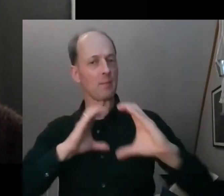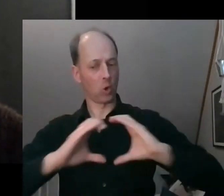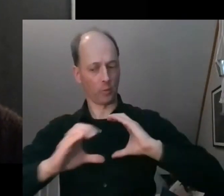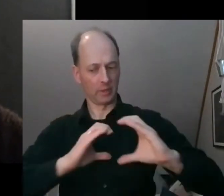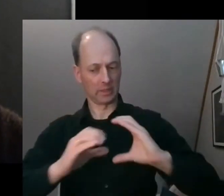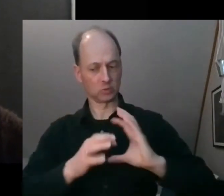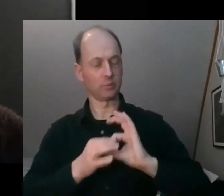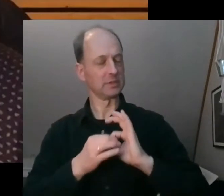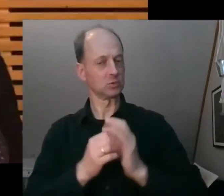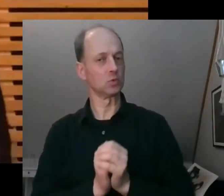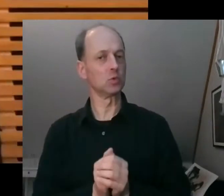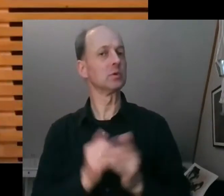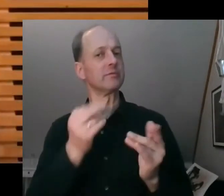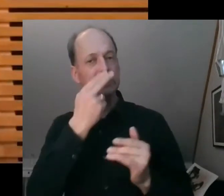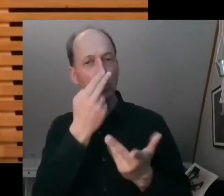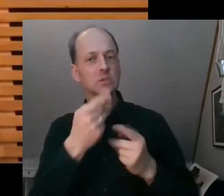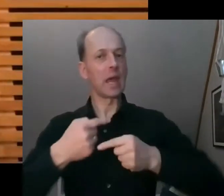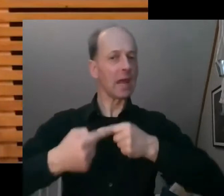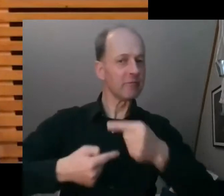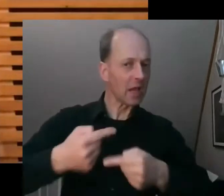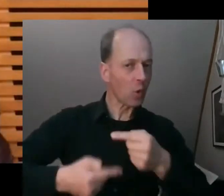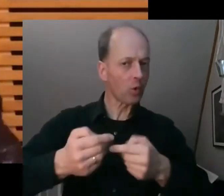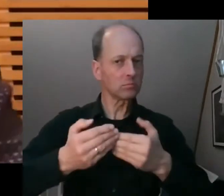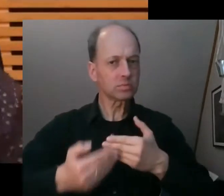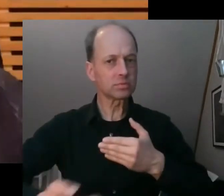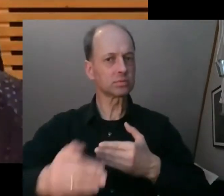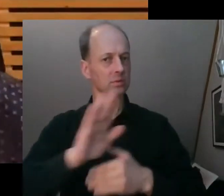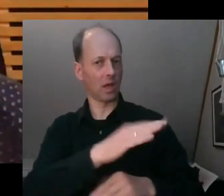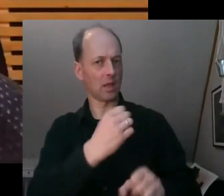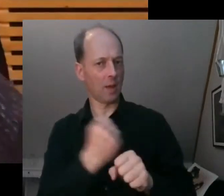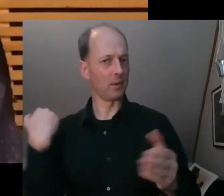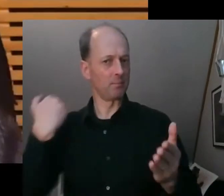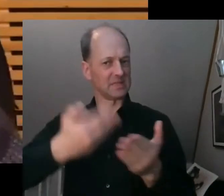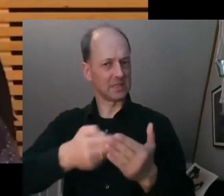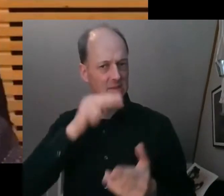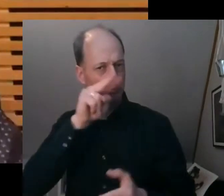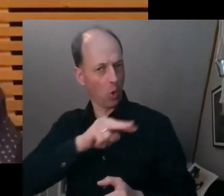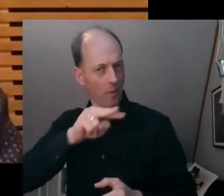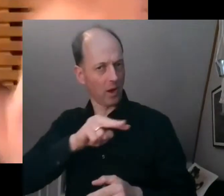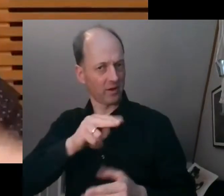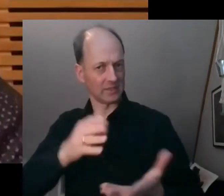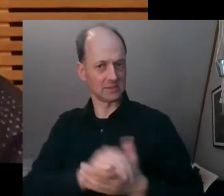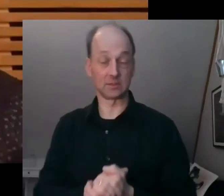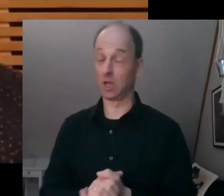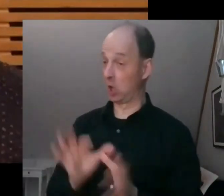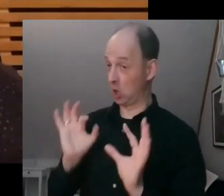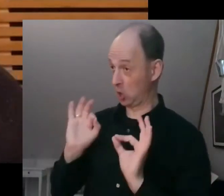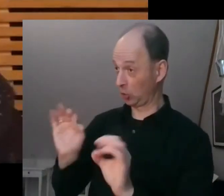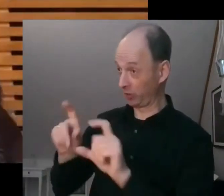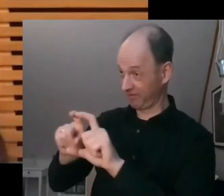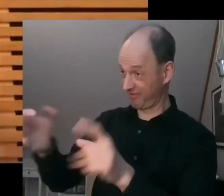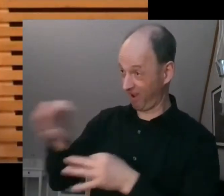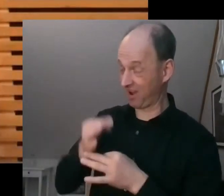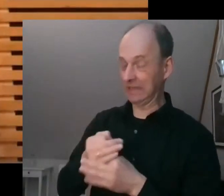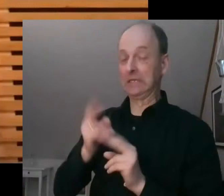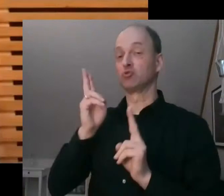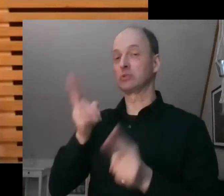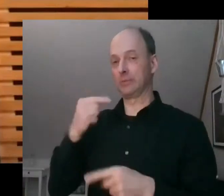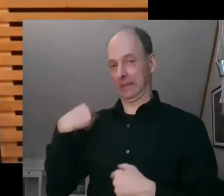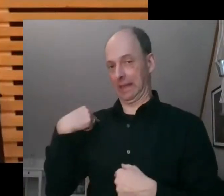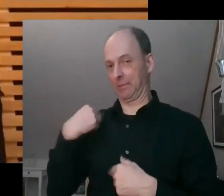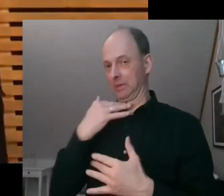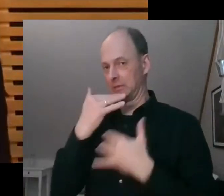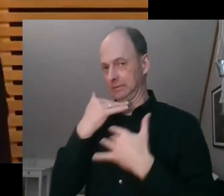explanations with regard to climate protection. What do you observe within this context? It's good that you're talking about